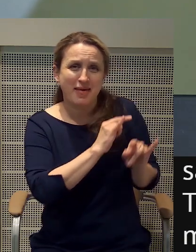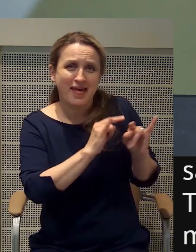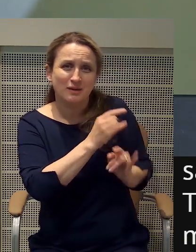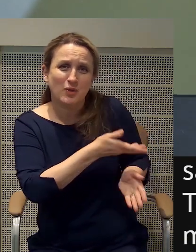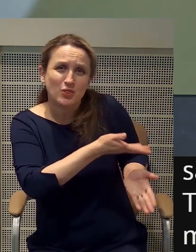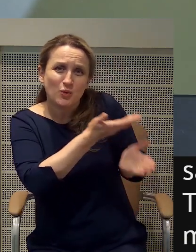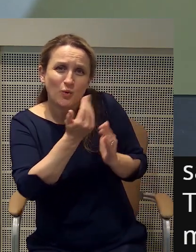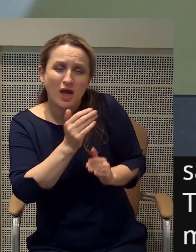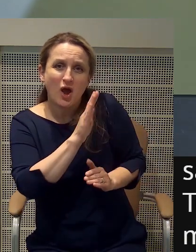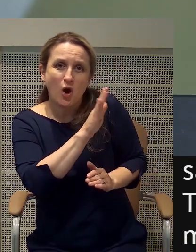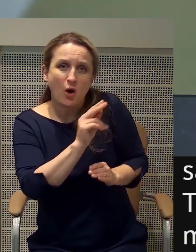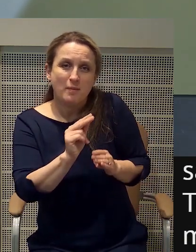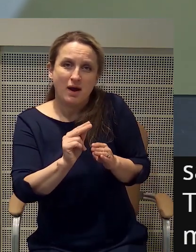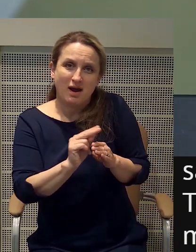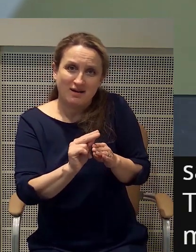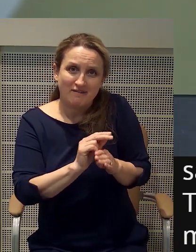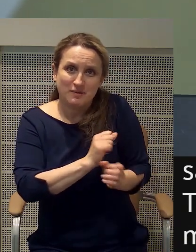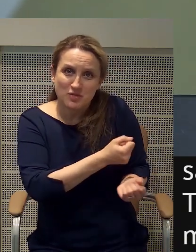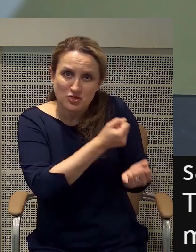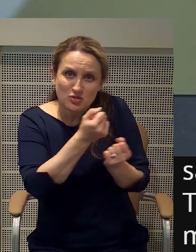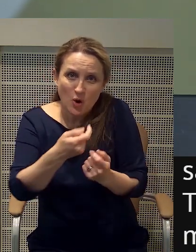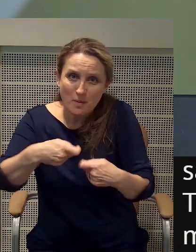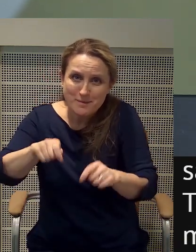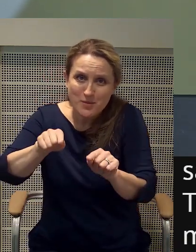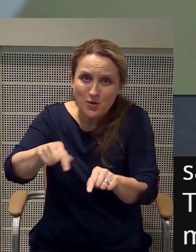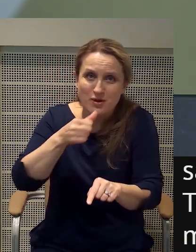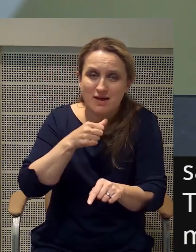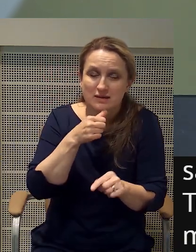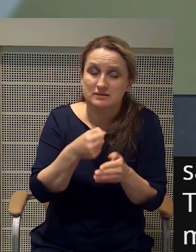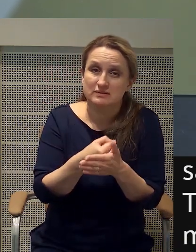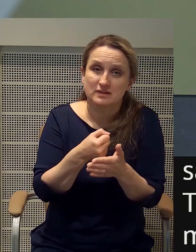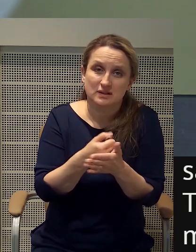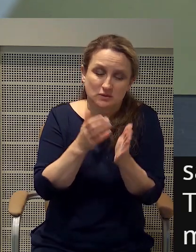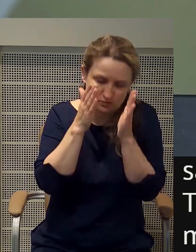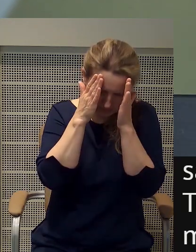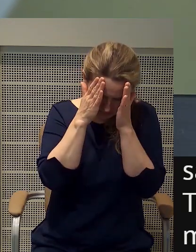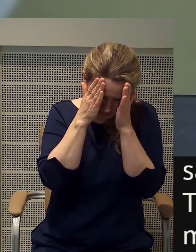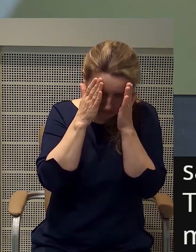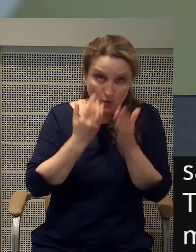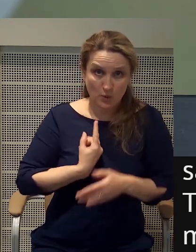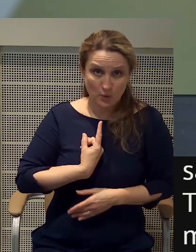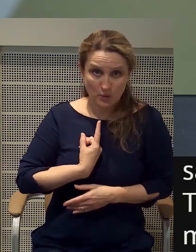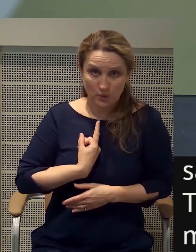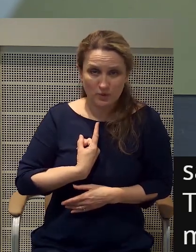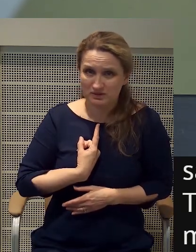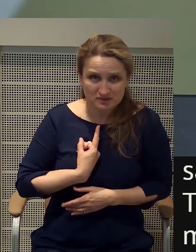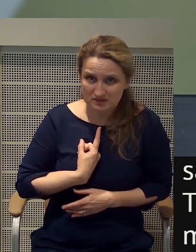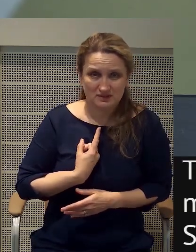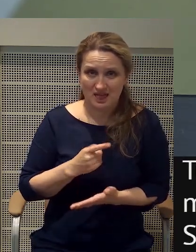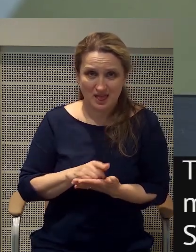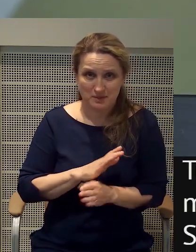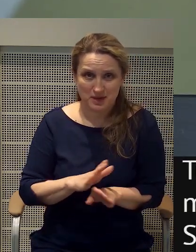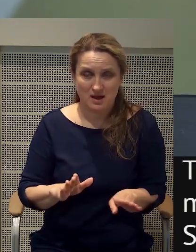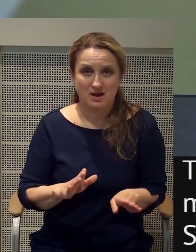to make orphan medicines available on our market is a big fight, but